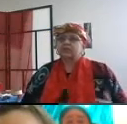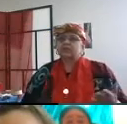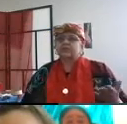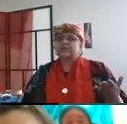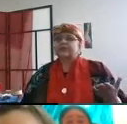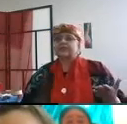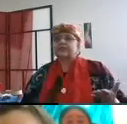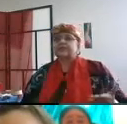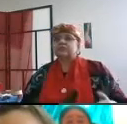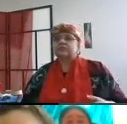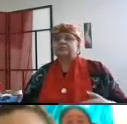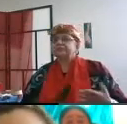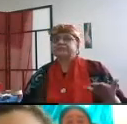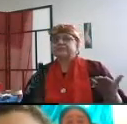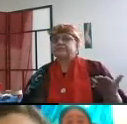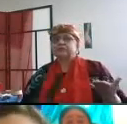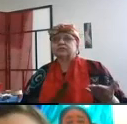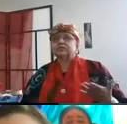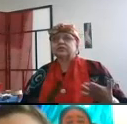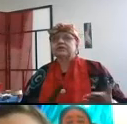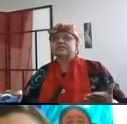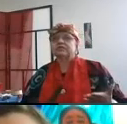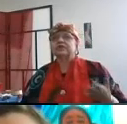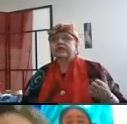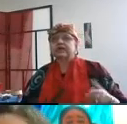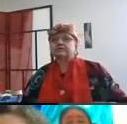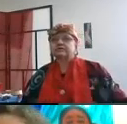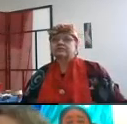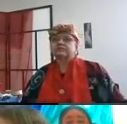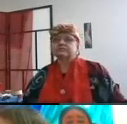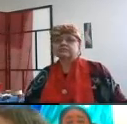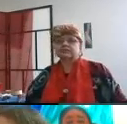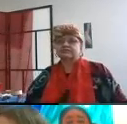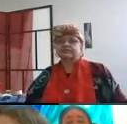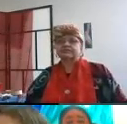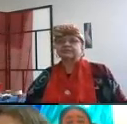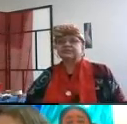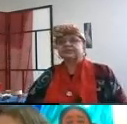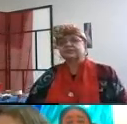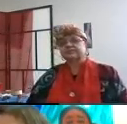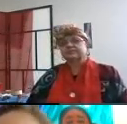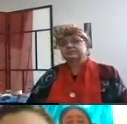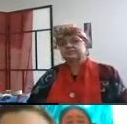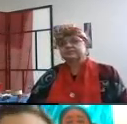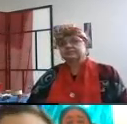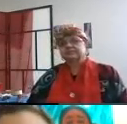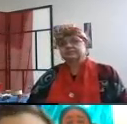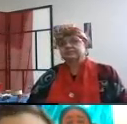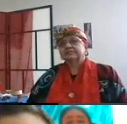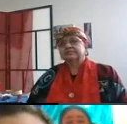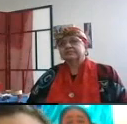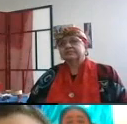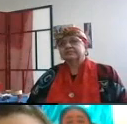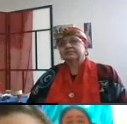the COVID-19 we're just doing the best that we can. So yeah, so if there are folks who are interested in